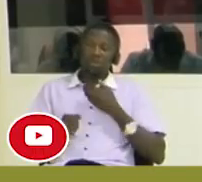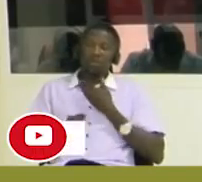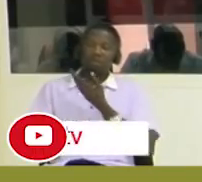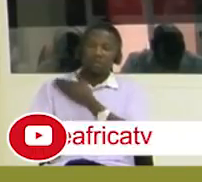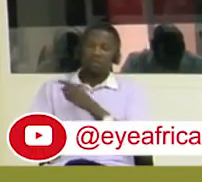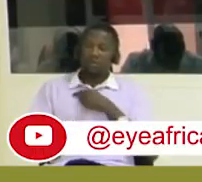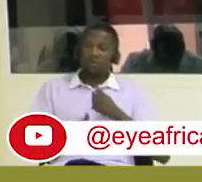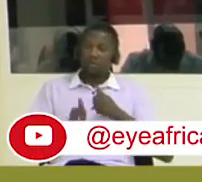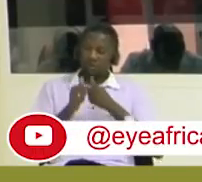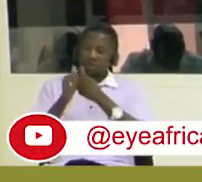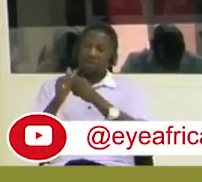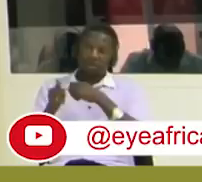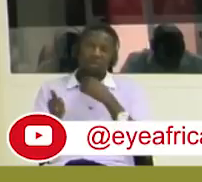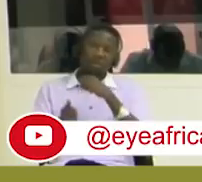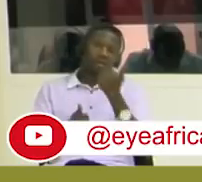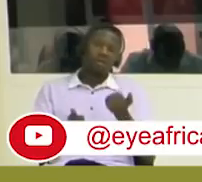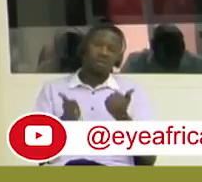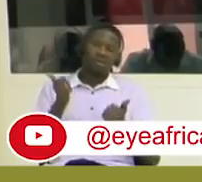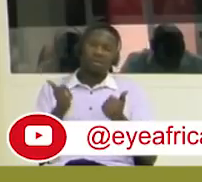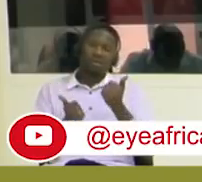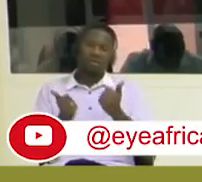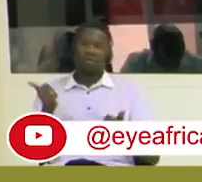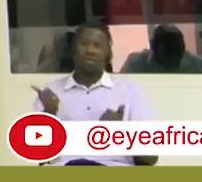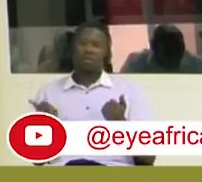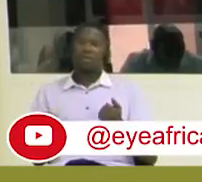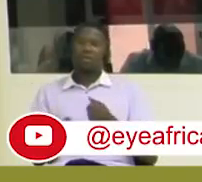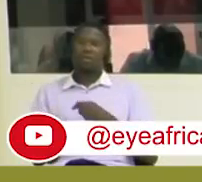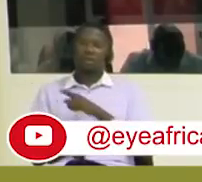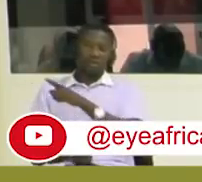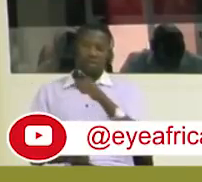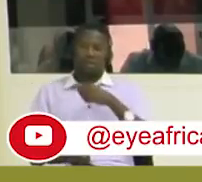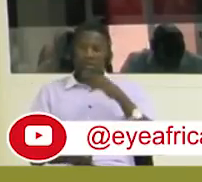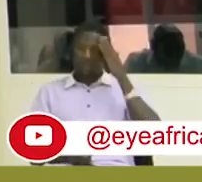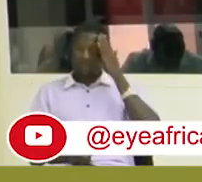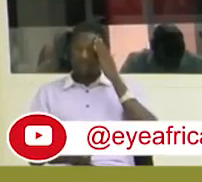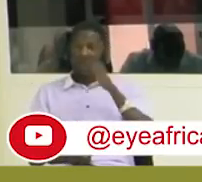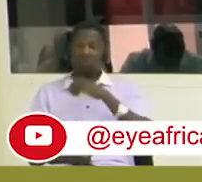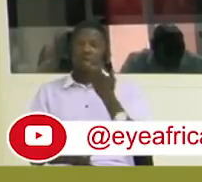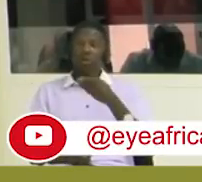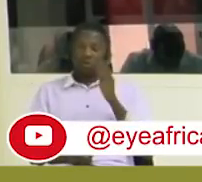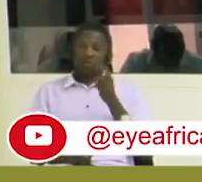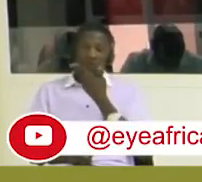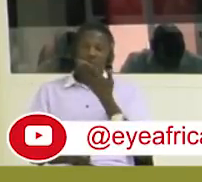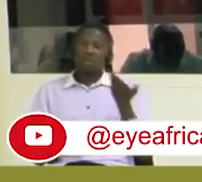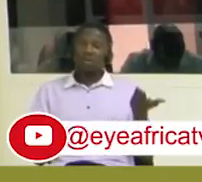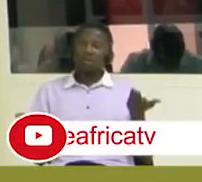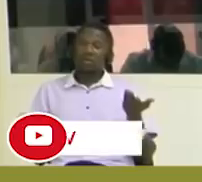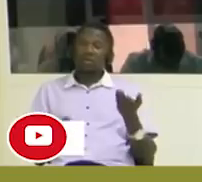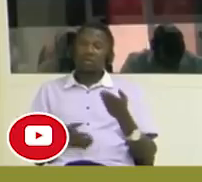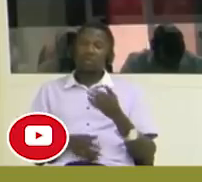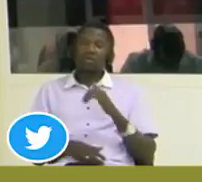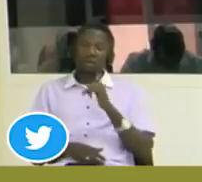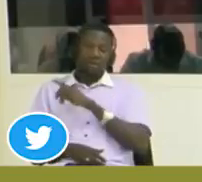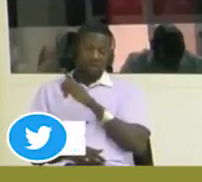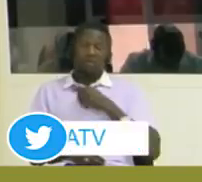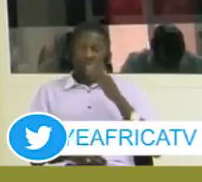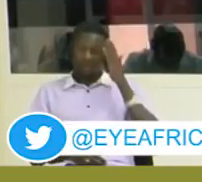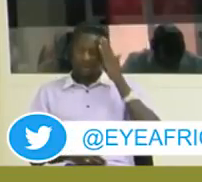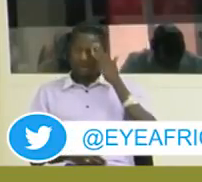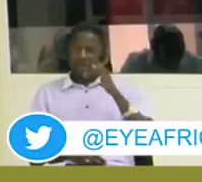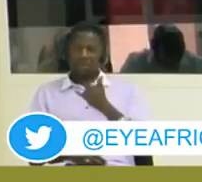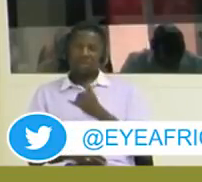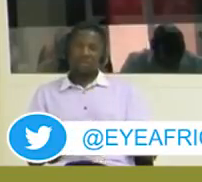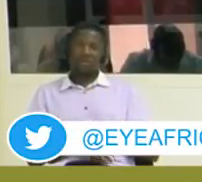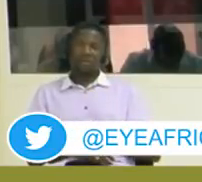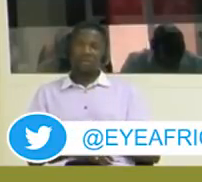driver. Yes, sir, I did. And they definitely would know where you went. They should, yes. And according to you, you went